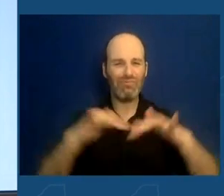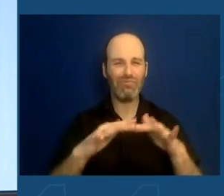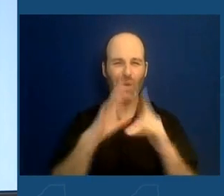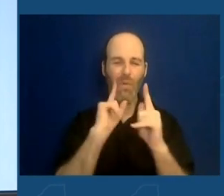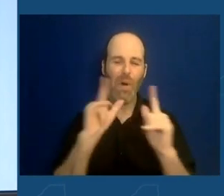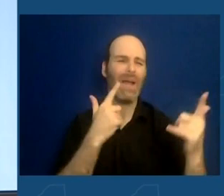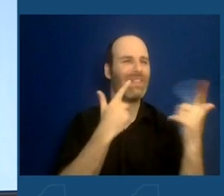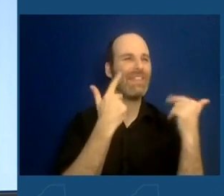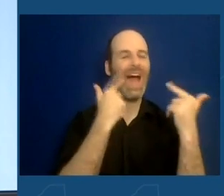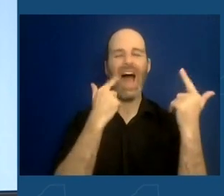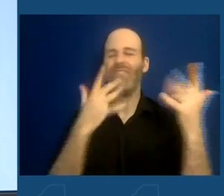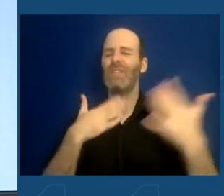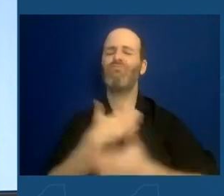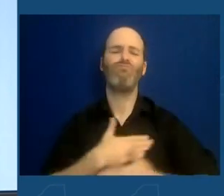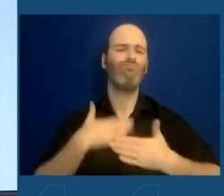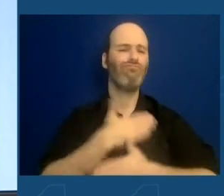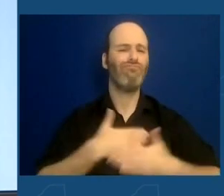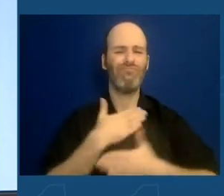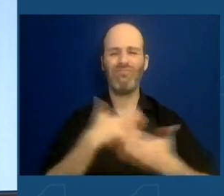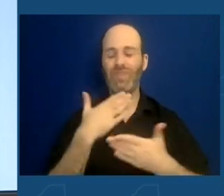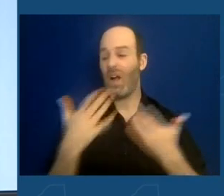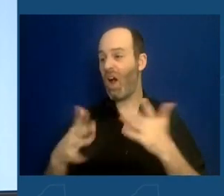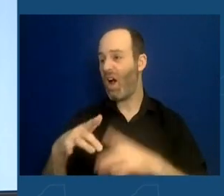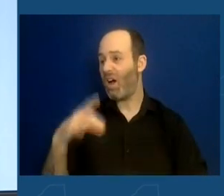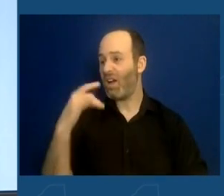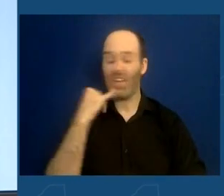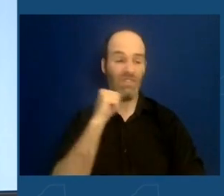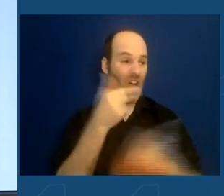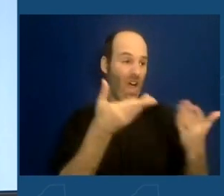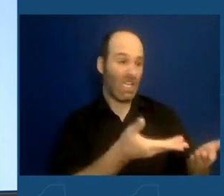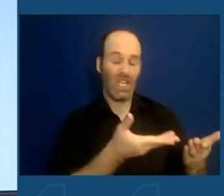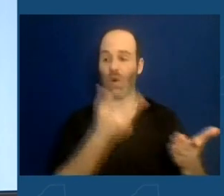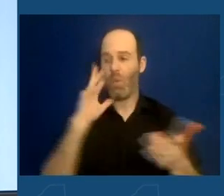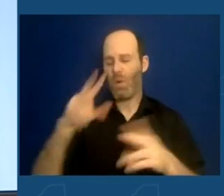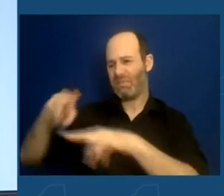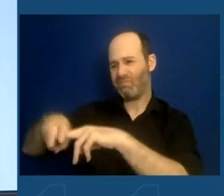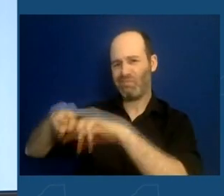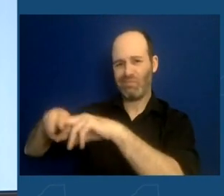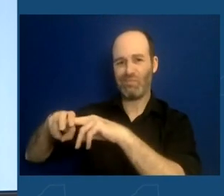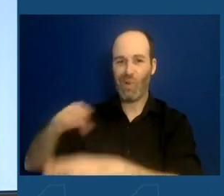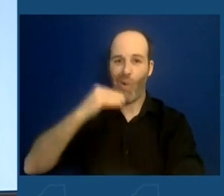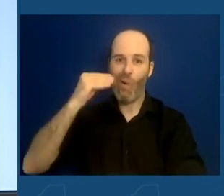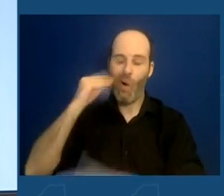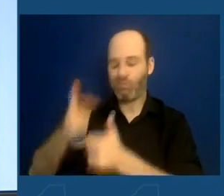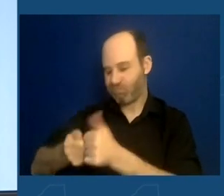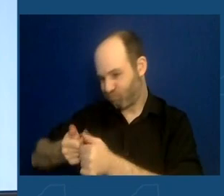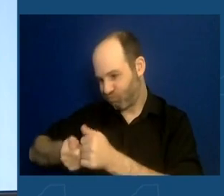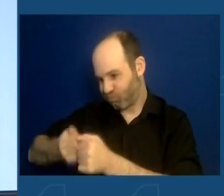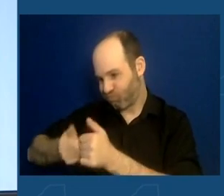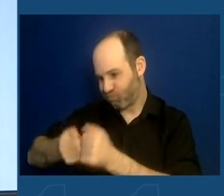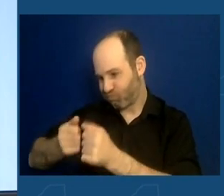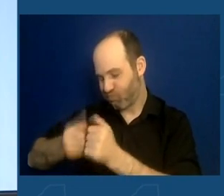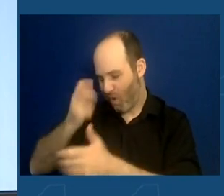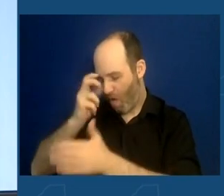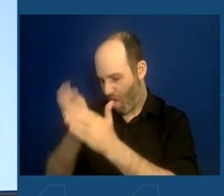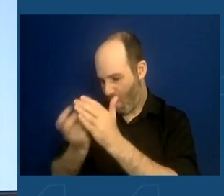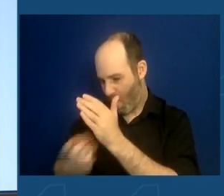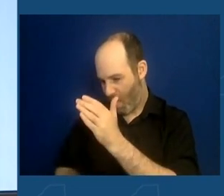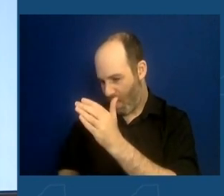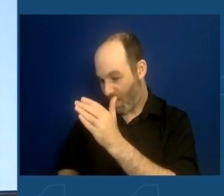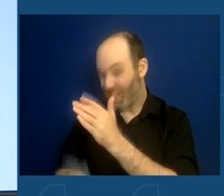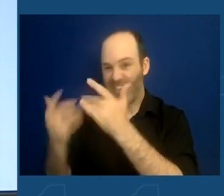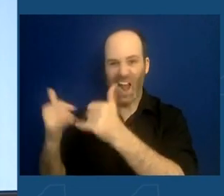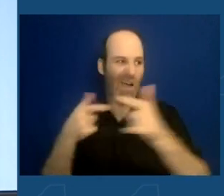sitting at home on a Saturday afternoon on a cold winter day, all playing on their own personal devices into their own worlds. This